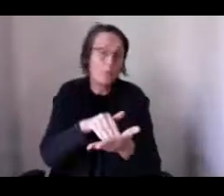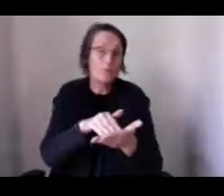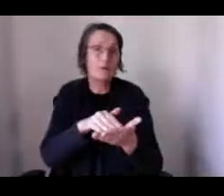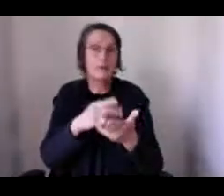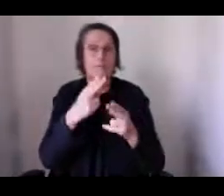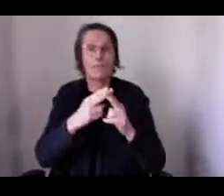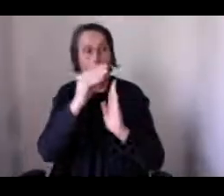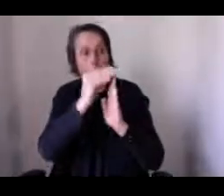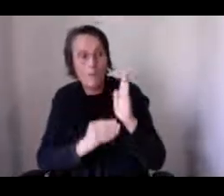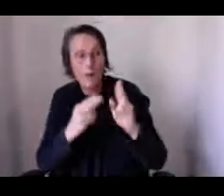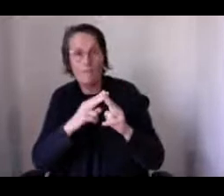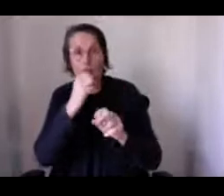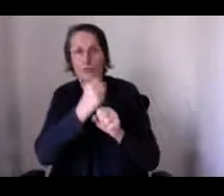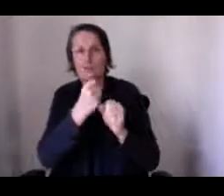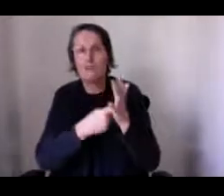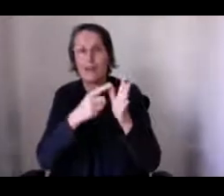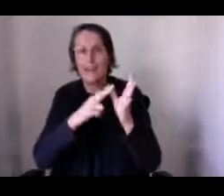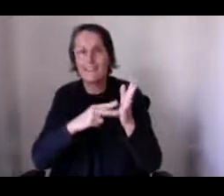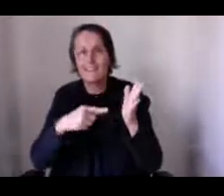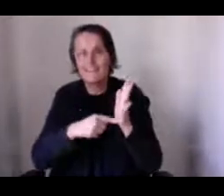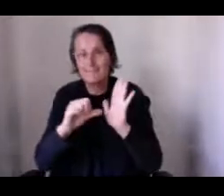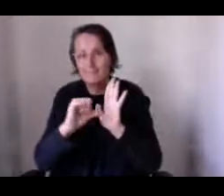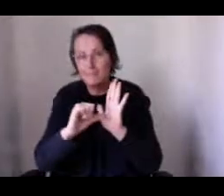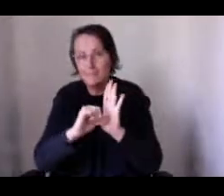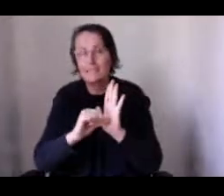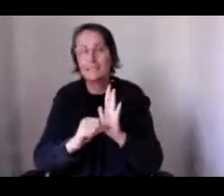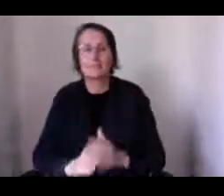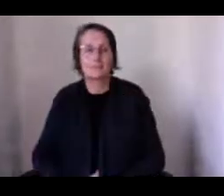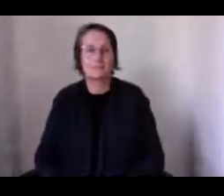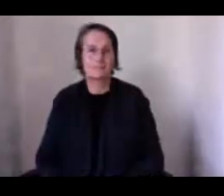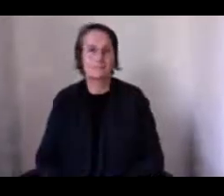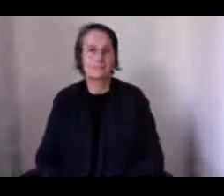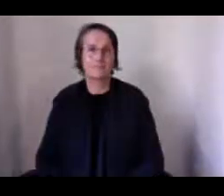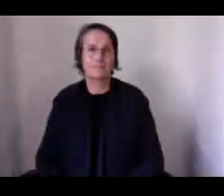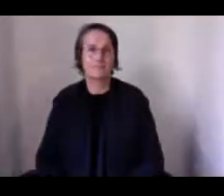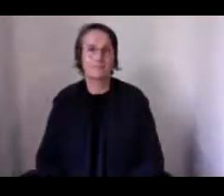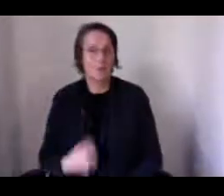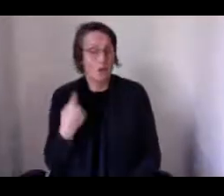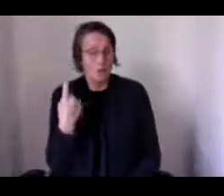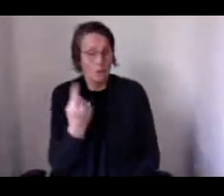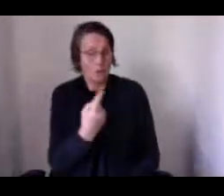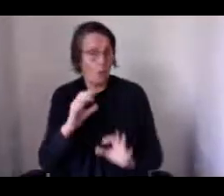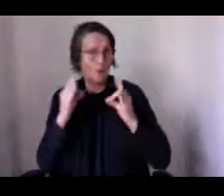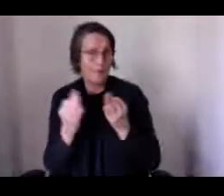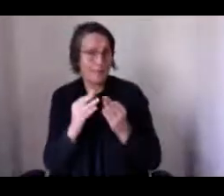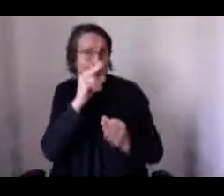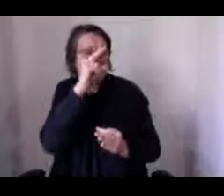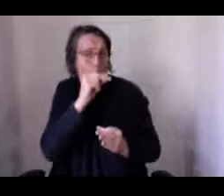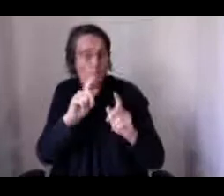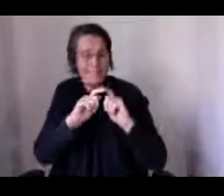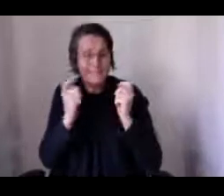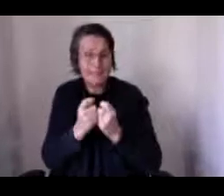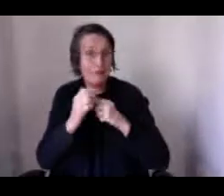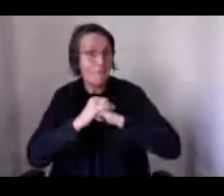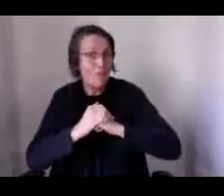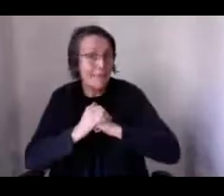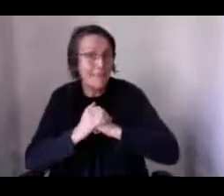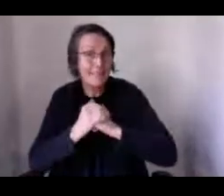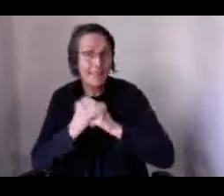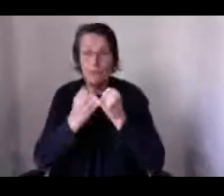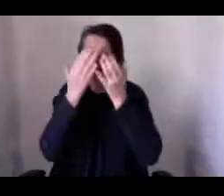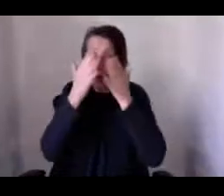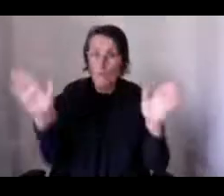applications. And we are pretty super friendly Small team, but very friendly and open team. So